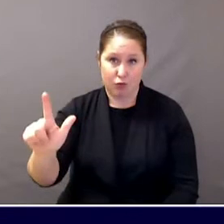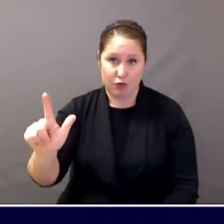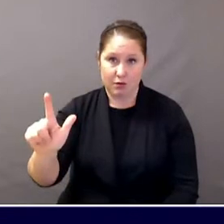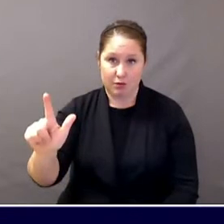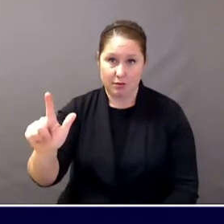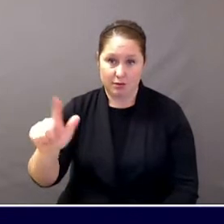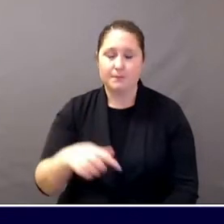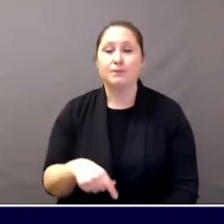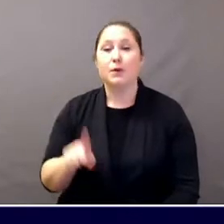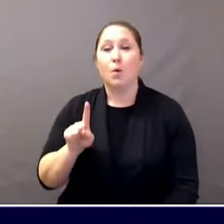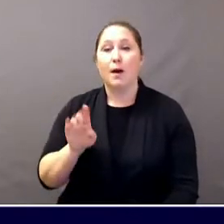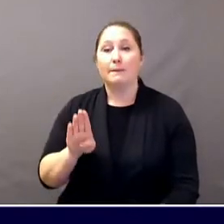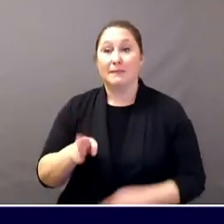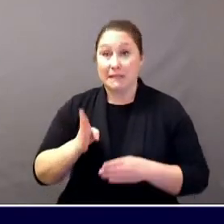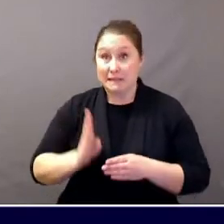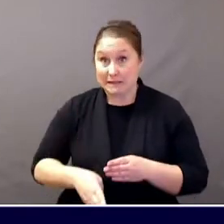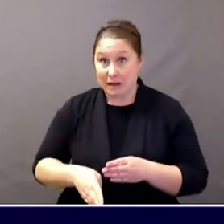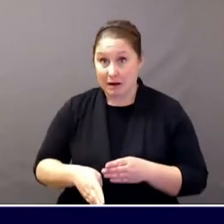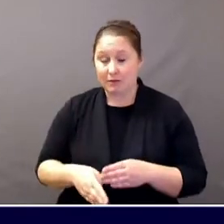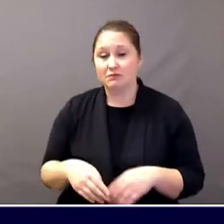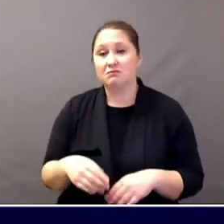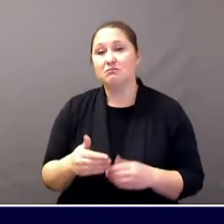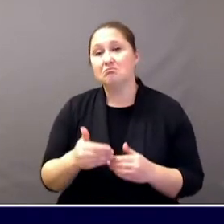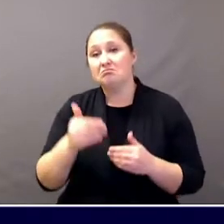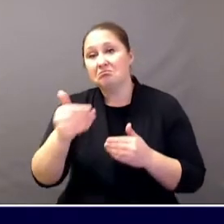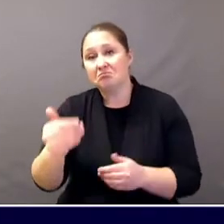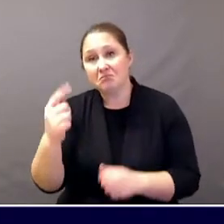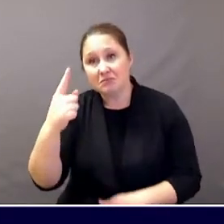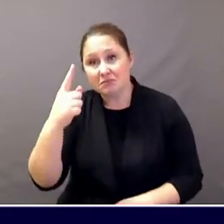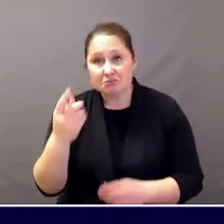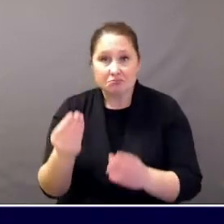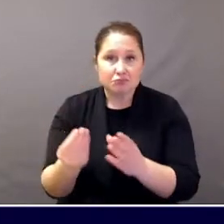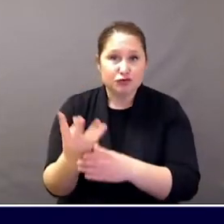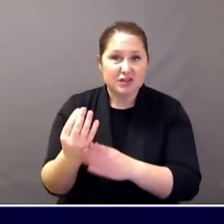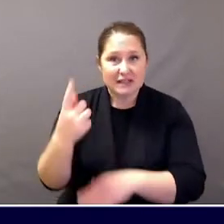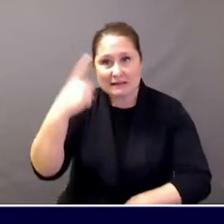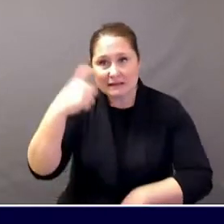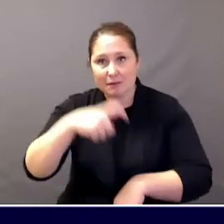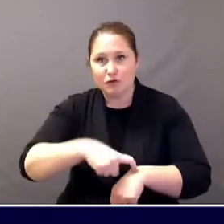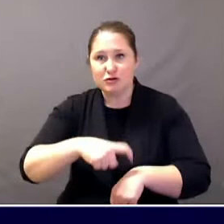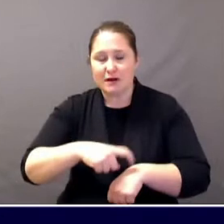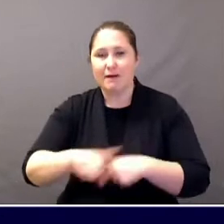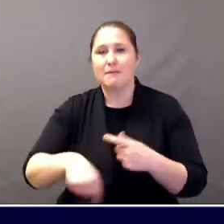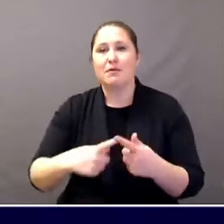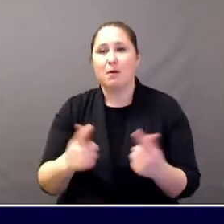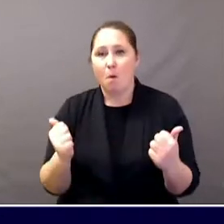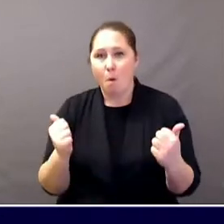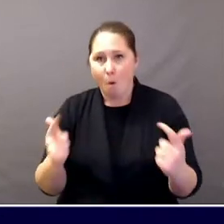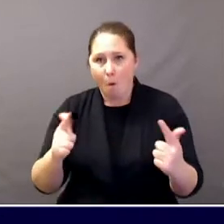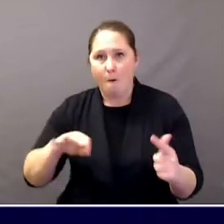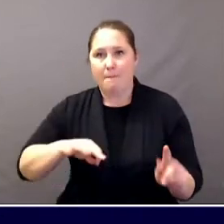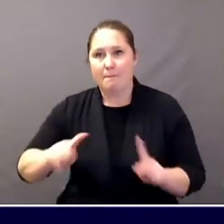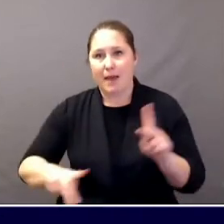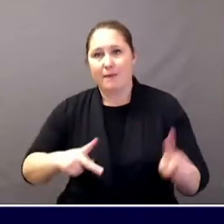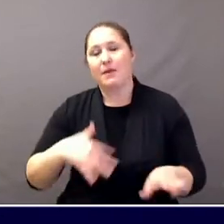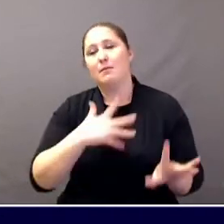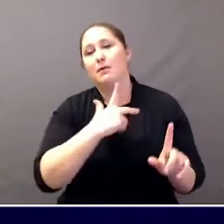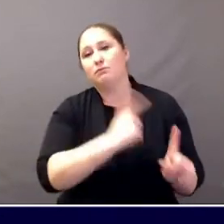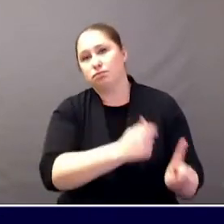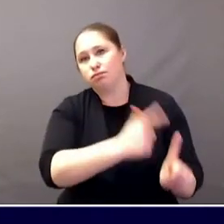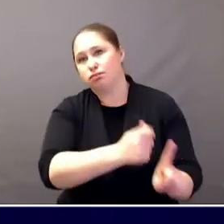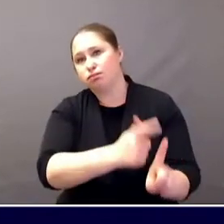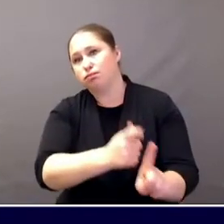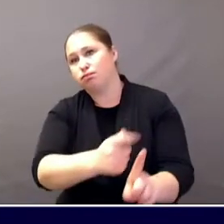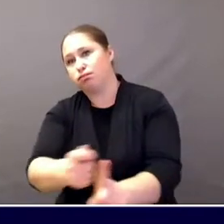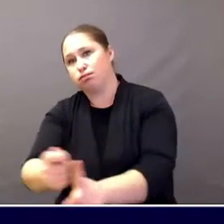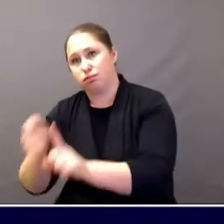phase 1B is completed by spring or summer, we expect to begin vaccinating everyone else in Maine. Please be patient and take